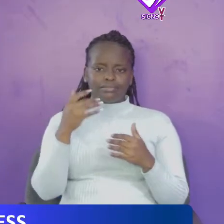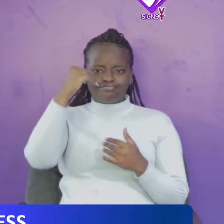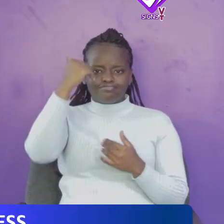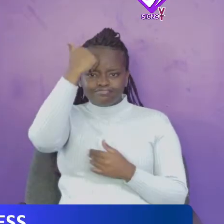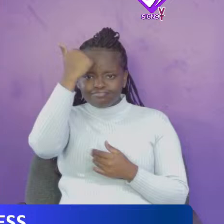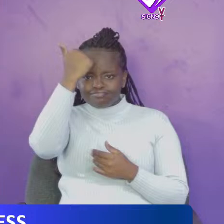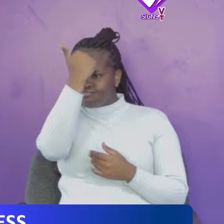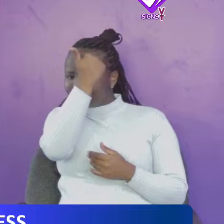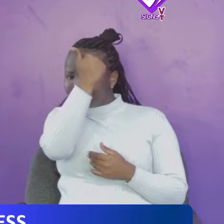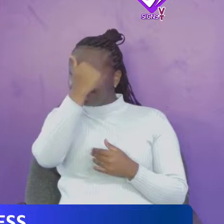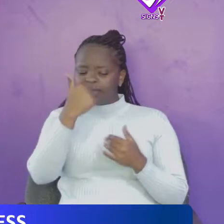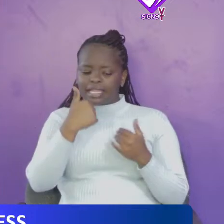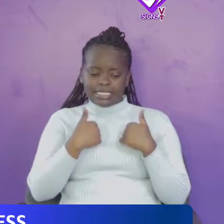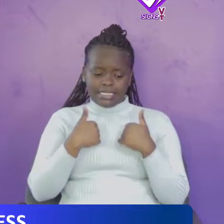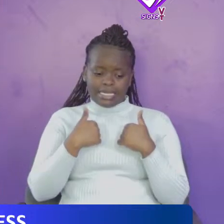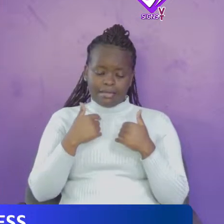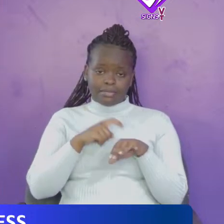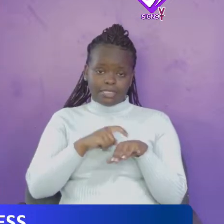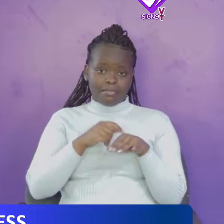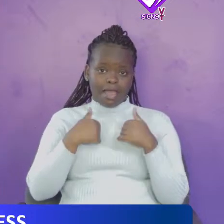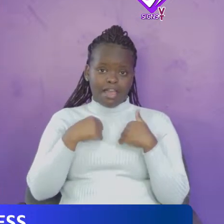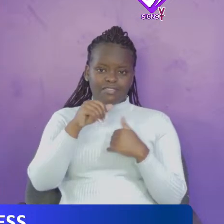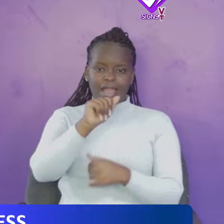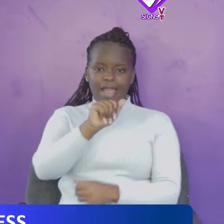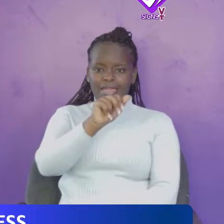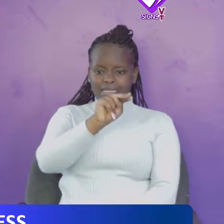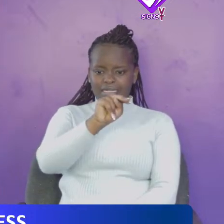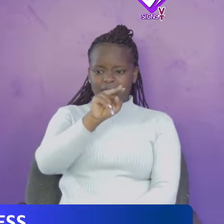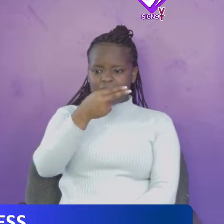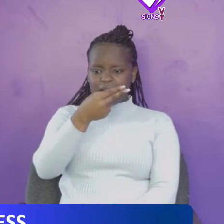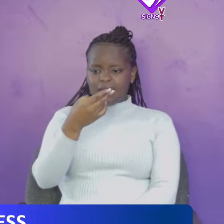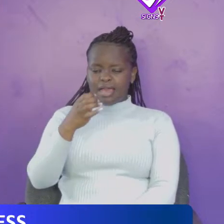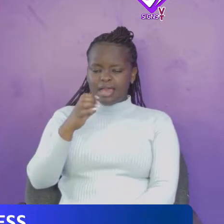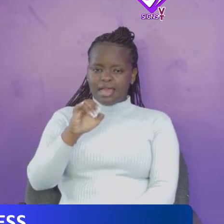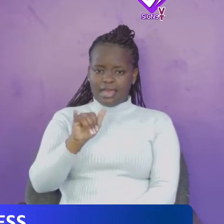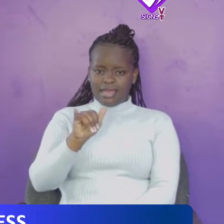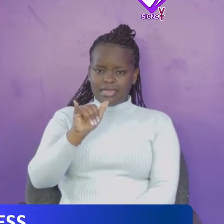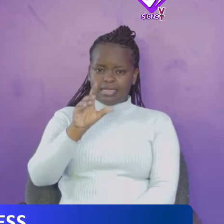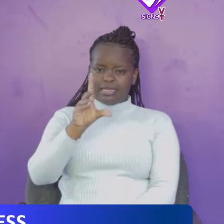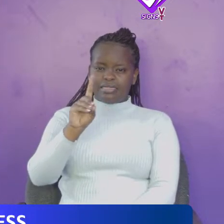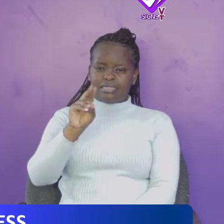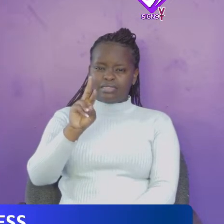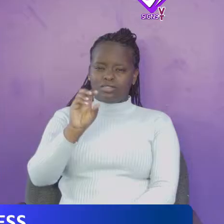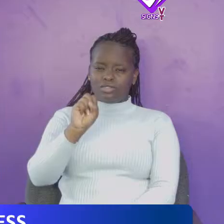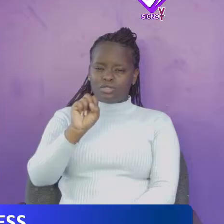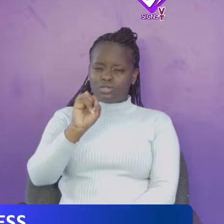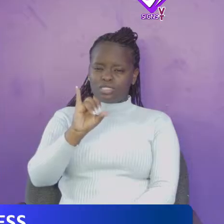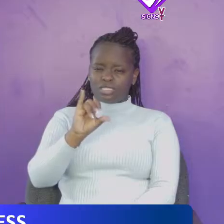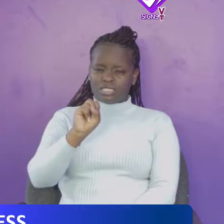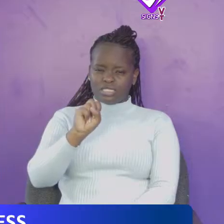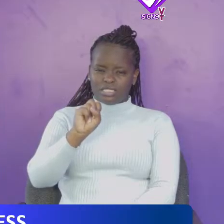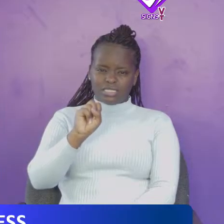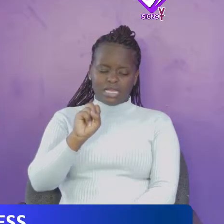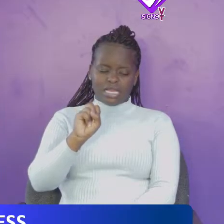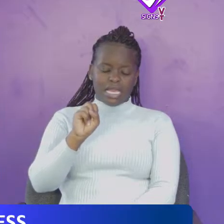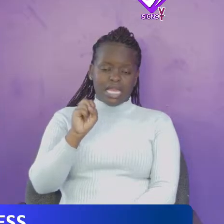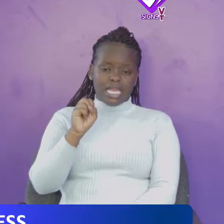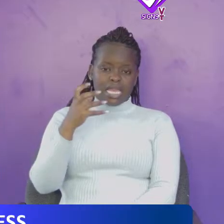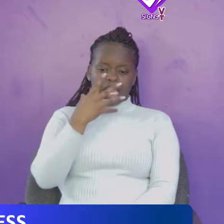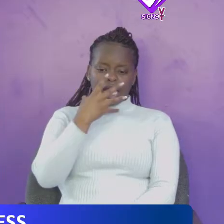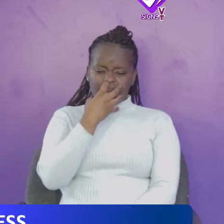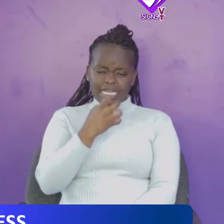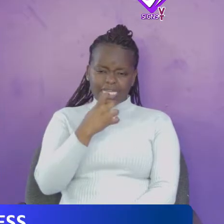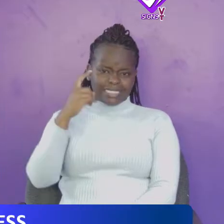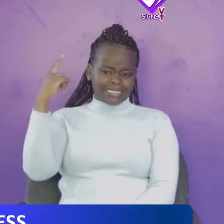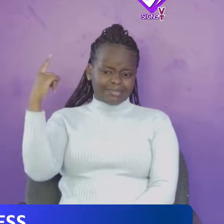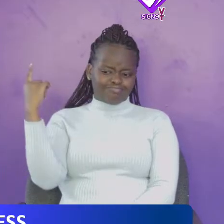have anhidrosis, chances of you experiencing heat stroke, it's too easy. They're